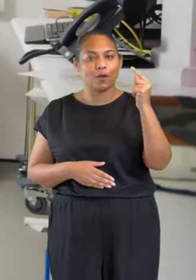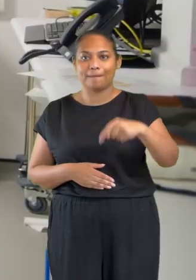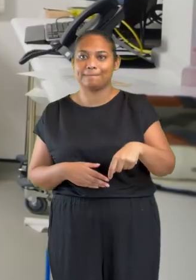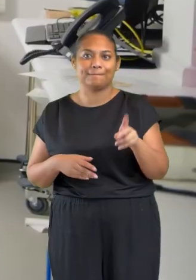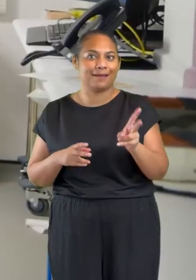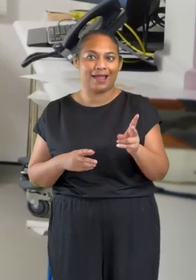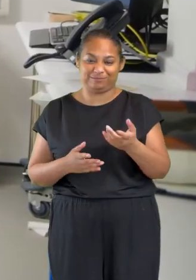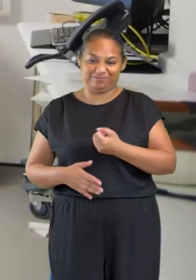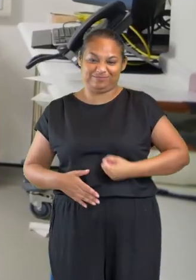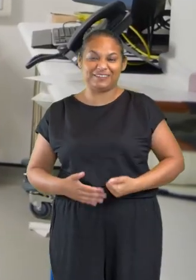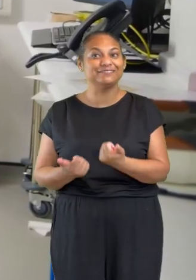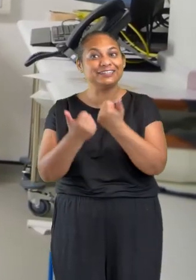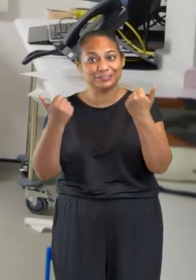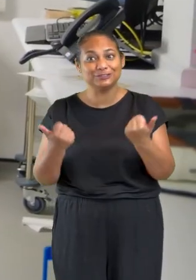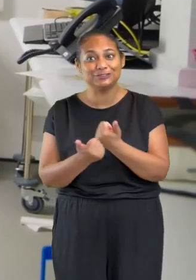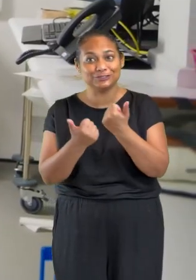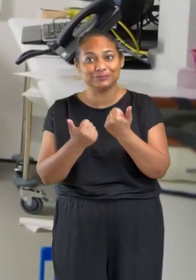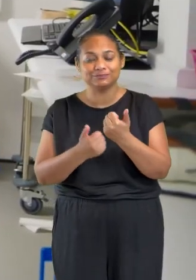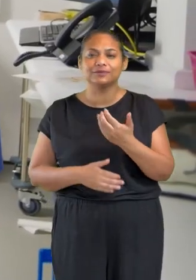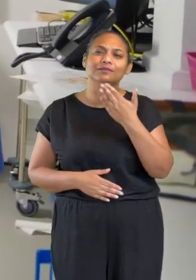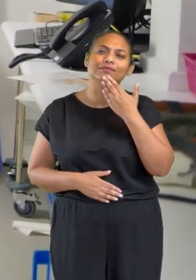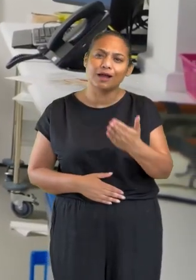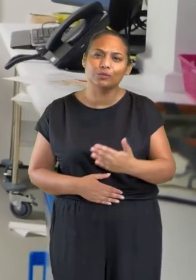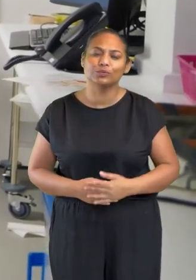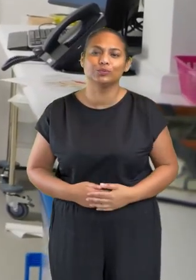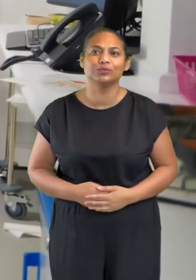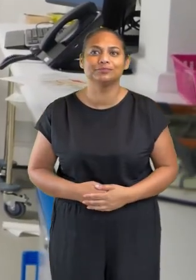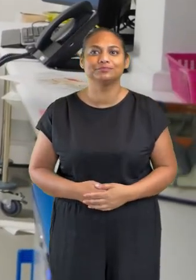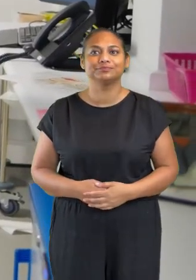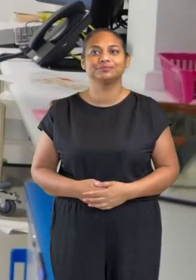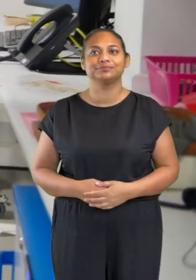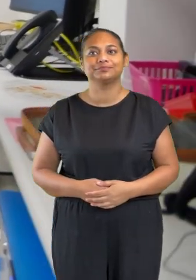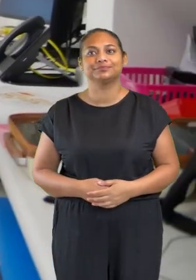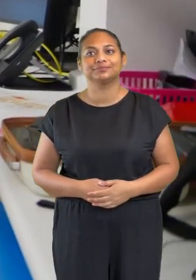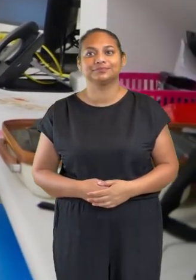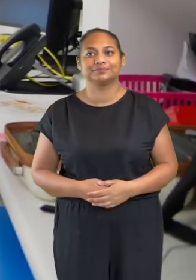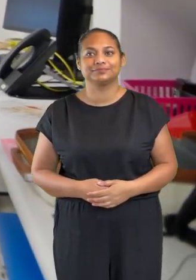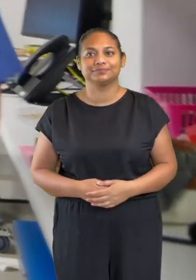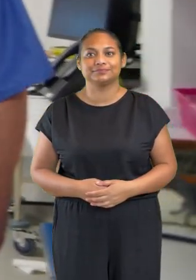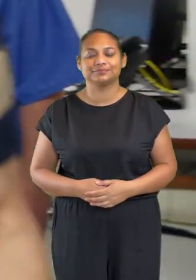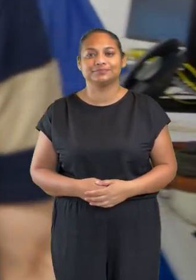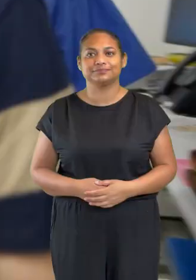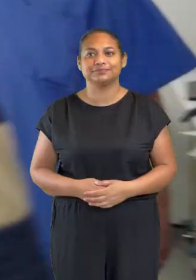won't need to see you again. Lovely. Thank you very much. Thank you very much. Thank you.